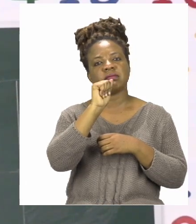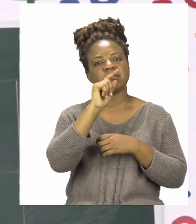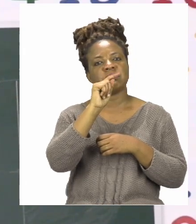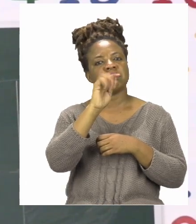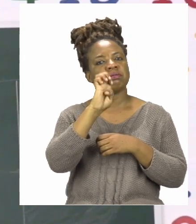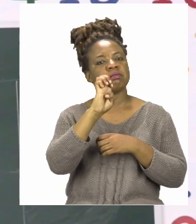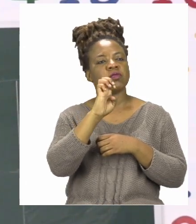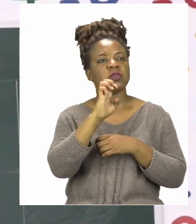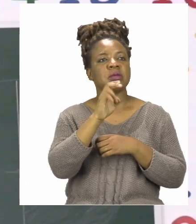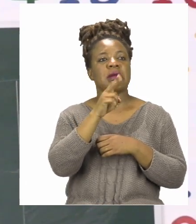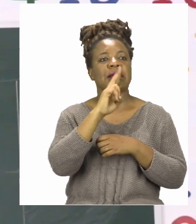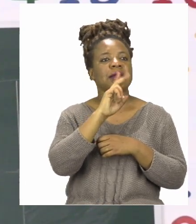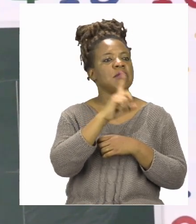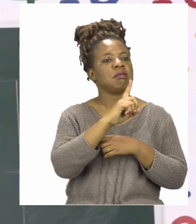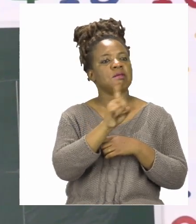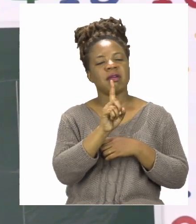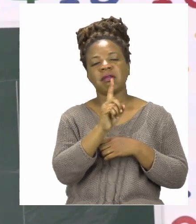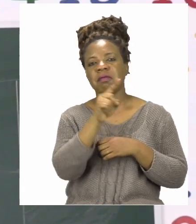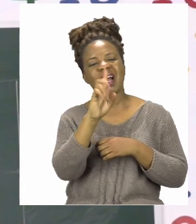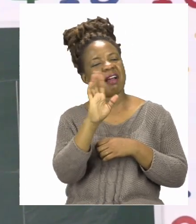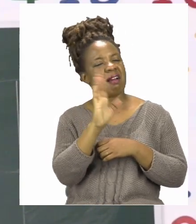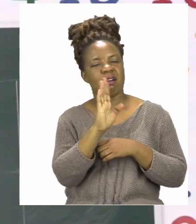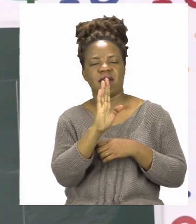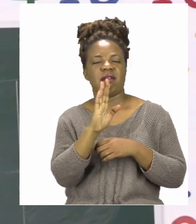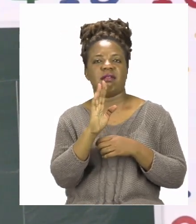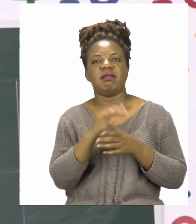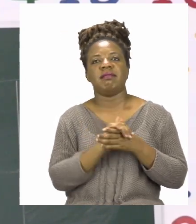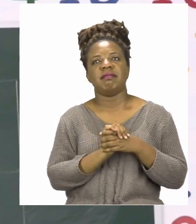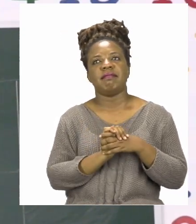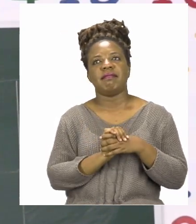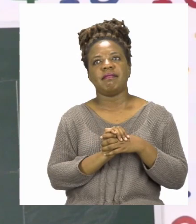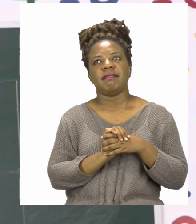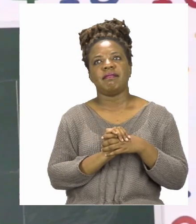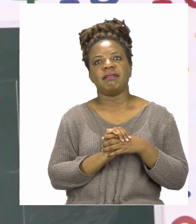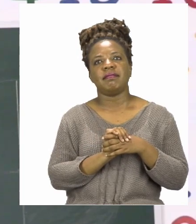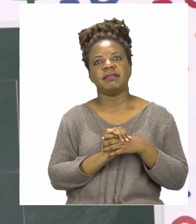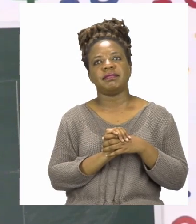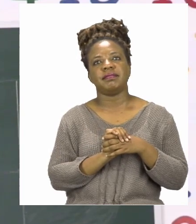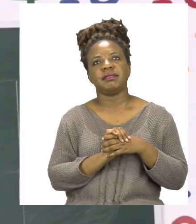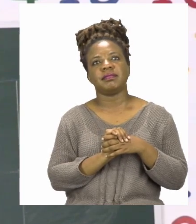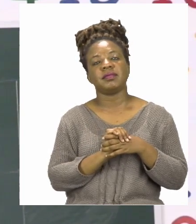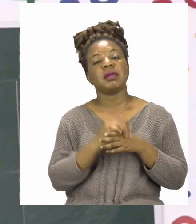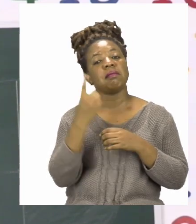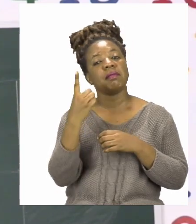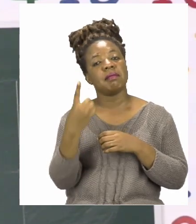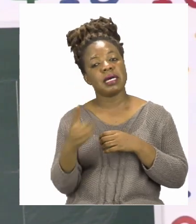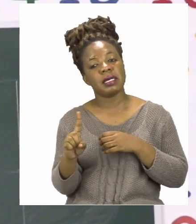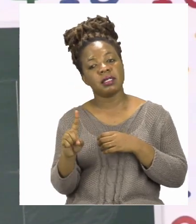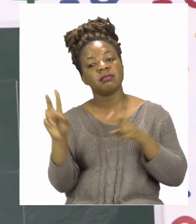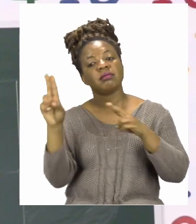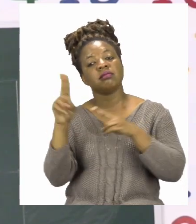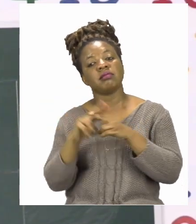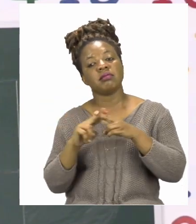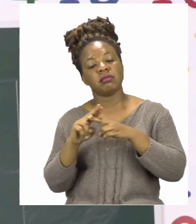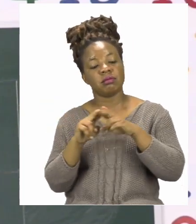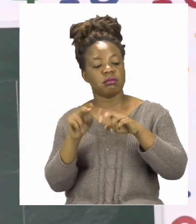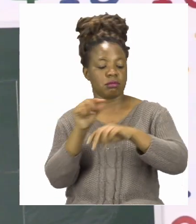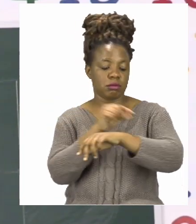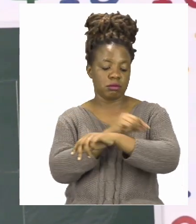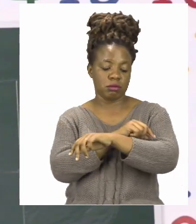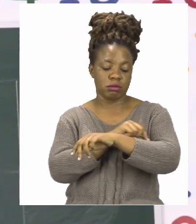guess very carefully. But when you are actually using your ruler, please read